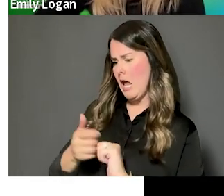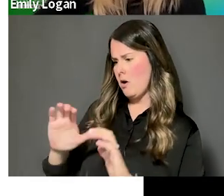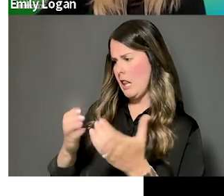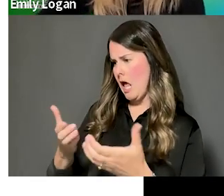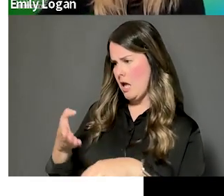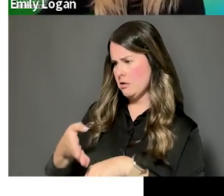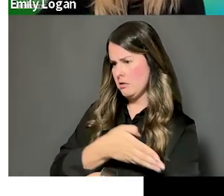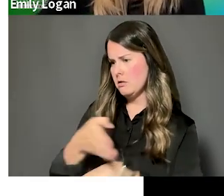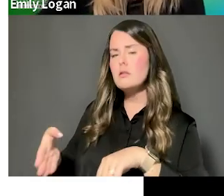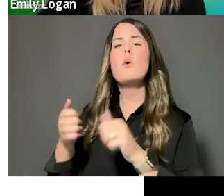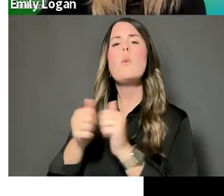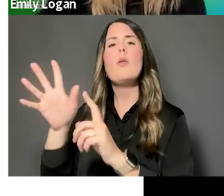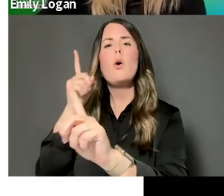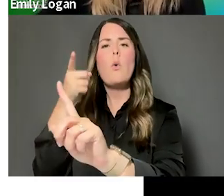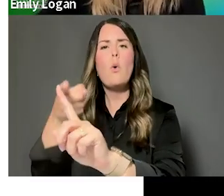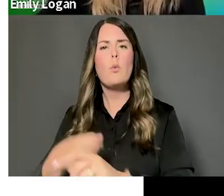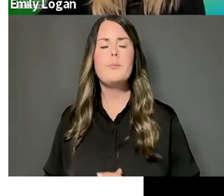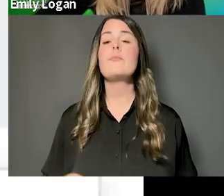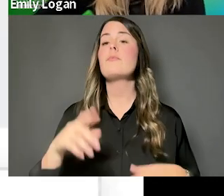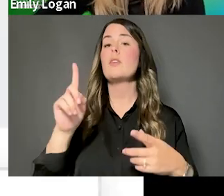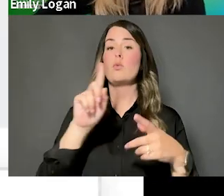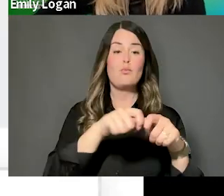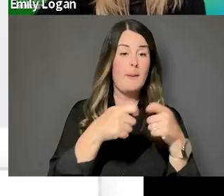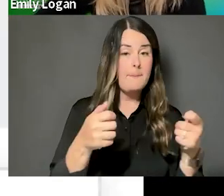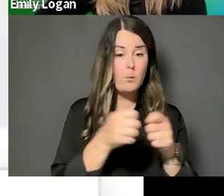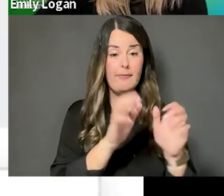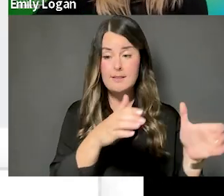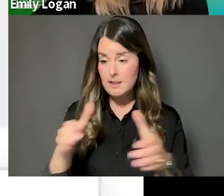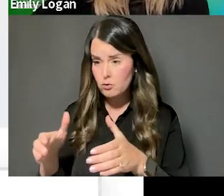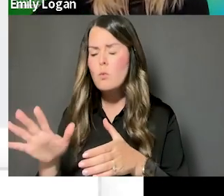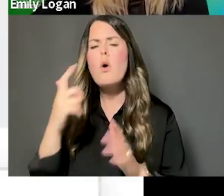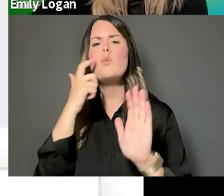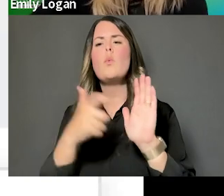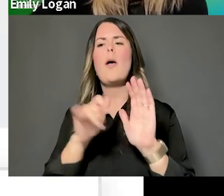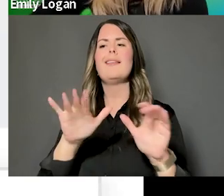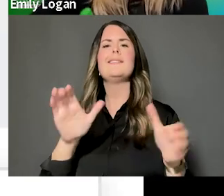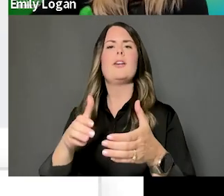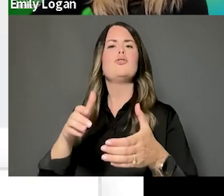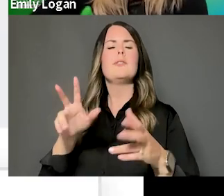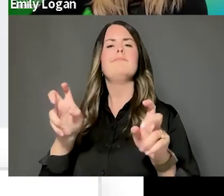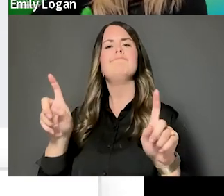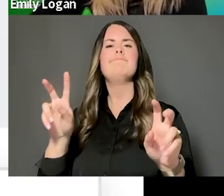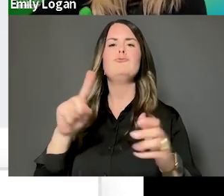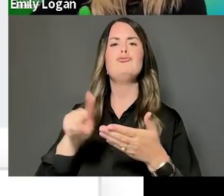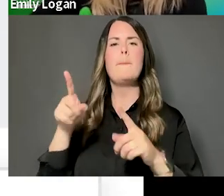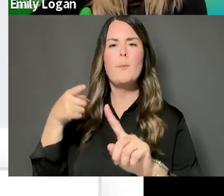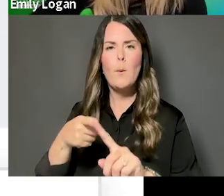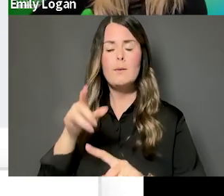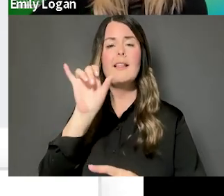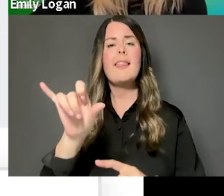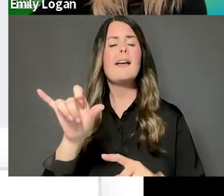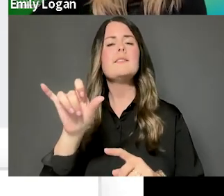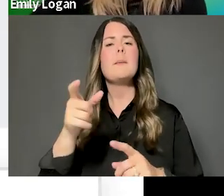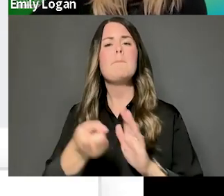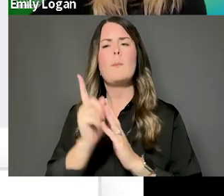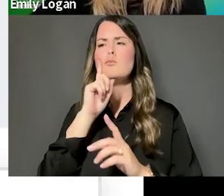how their class is progressing towards that goal. As you wrap up each section, you'll notice that section checkpoint. This is a